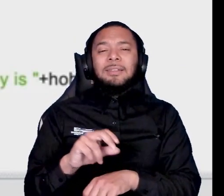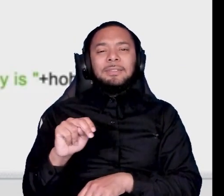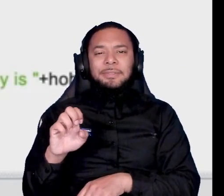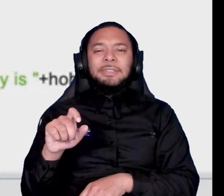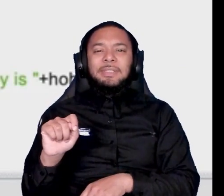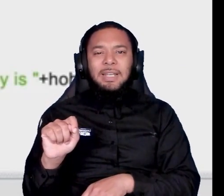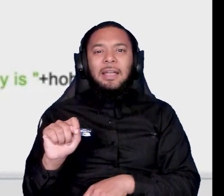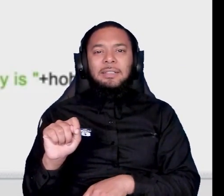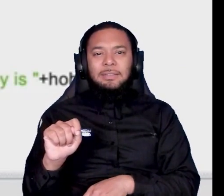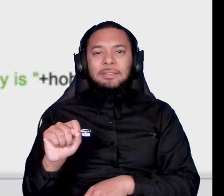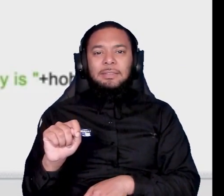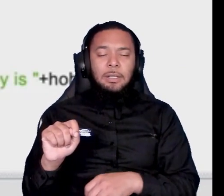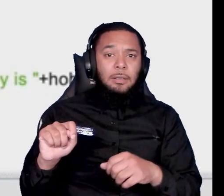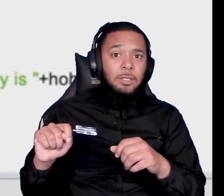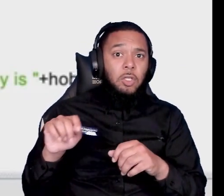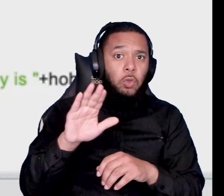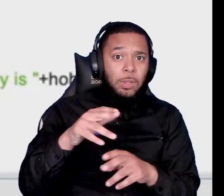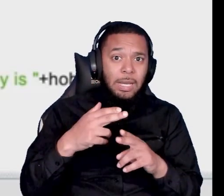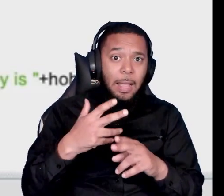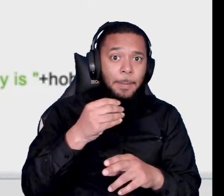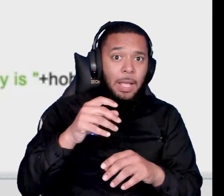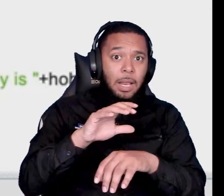separated with a space.